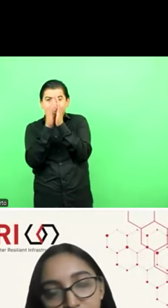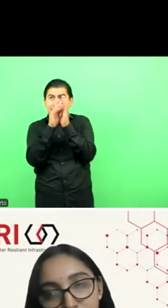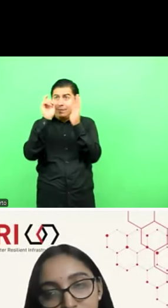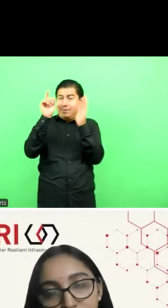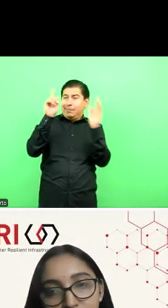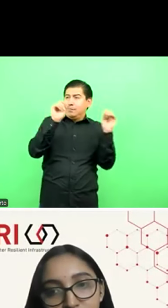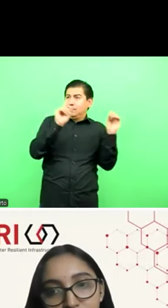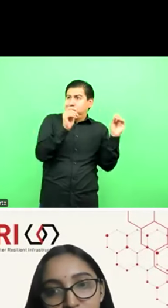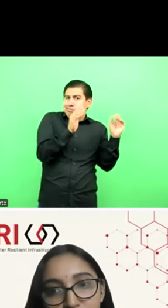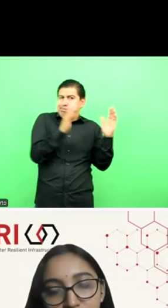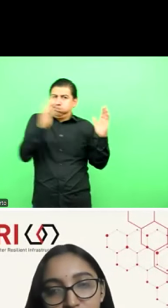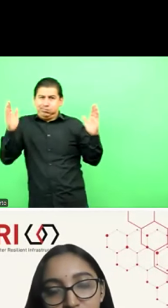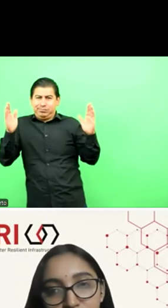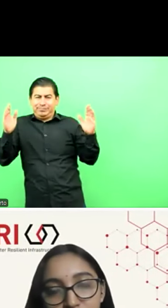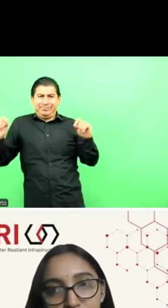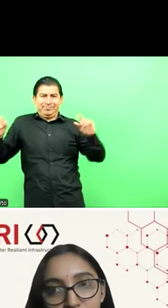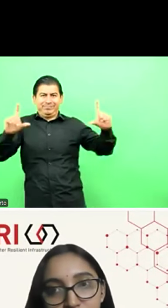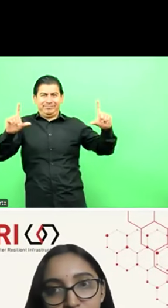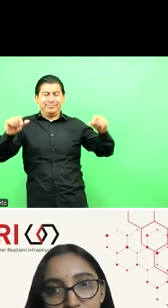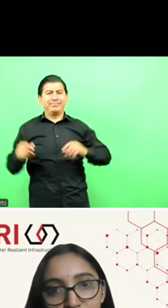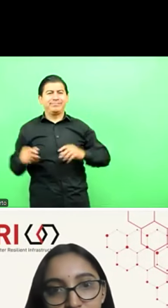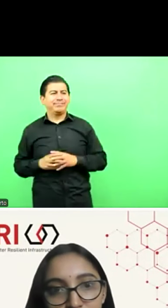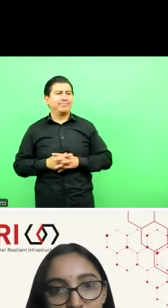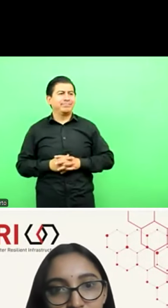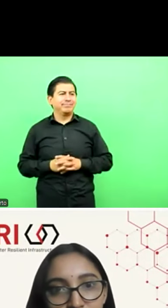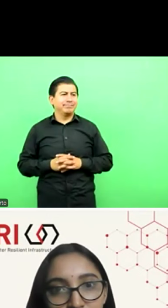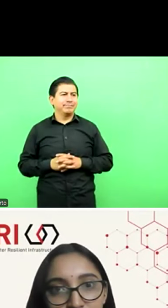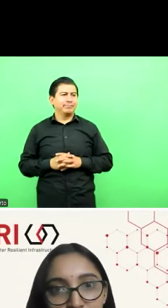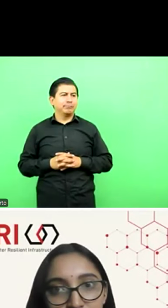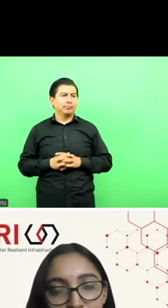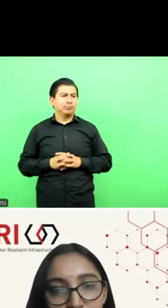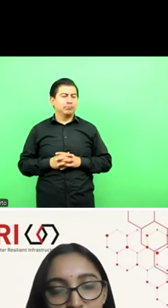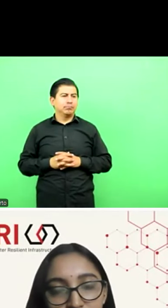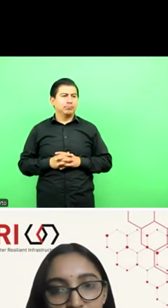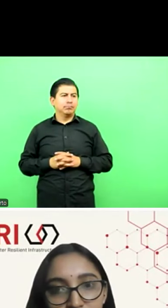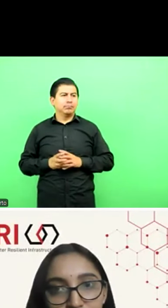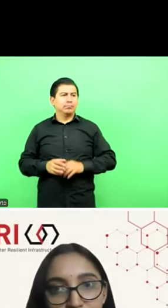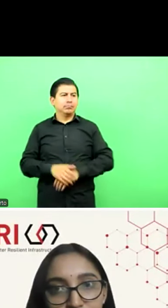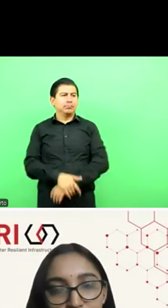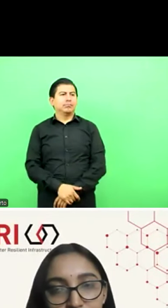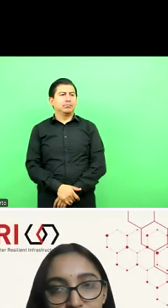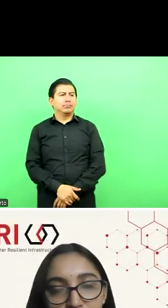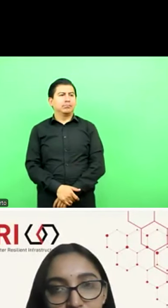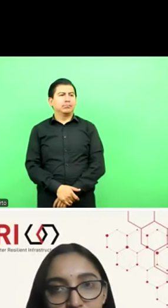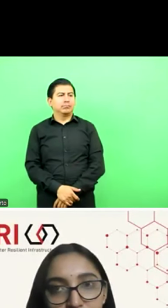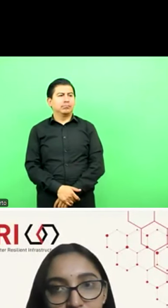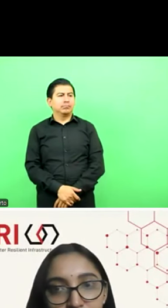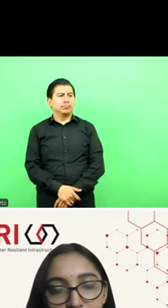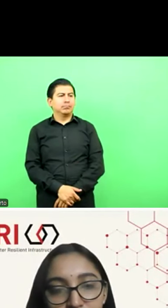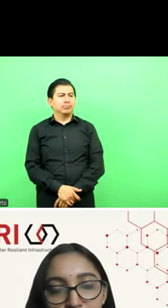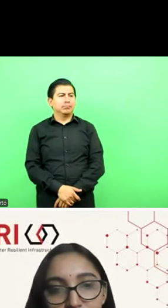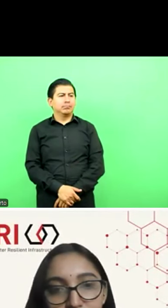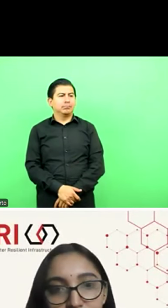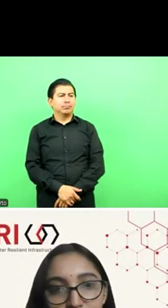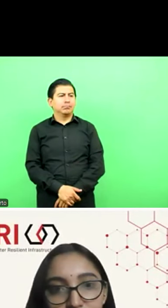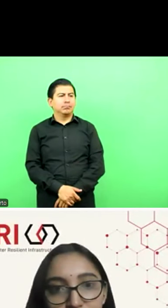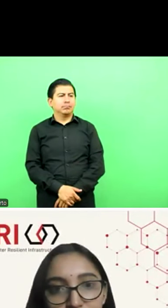displays. At the display settings side, you can select the